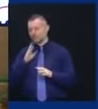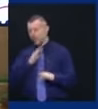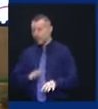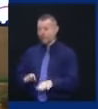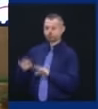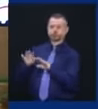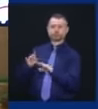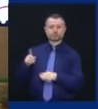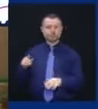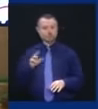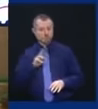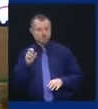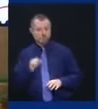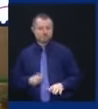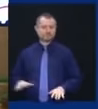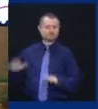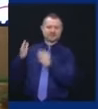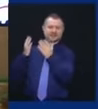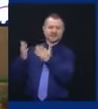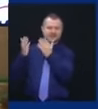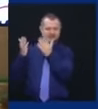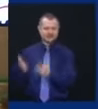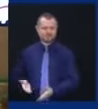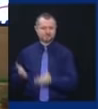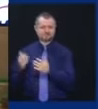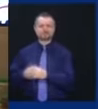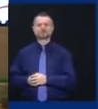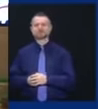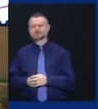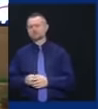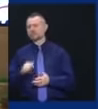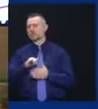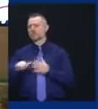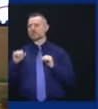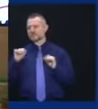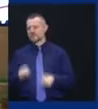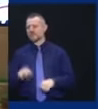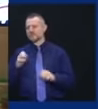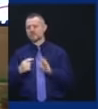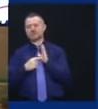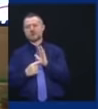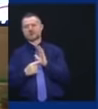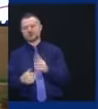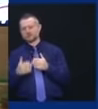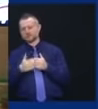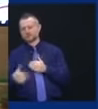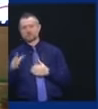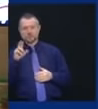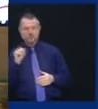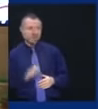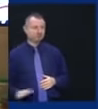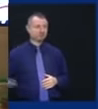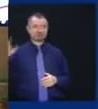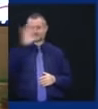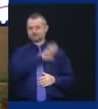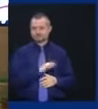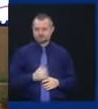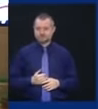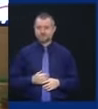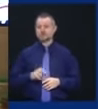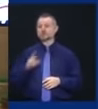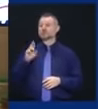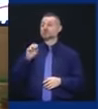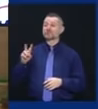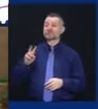pulpit, and this is another place where New York State can serve as a national model. The Reverend Richardson said it